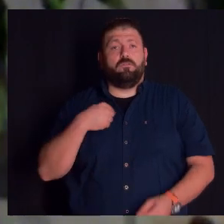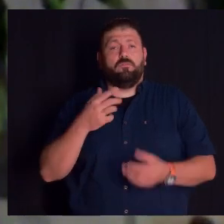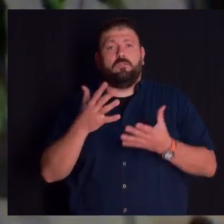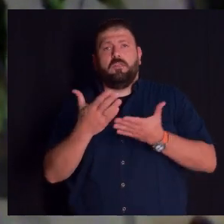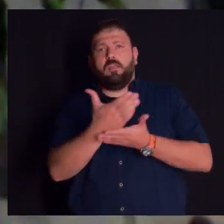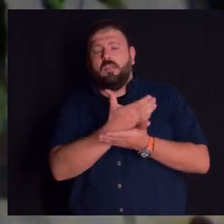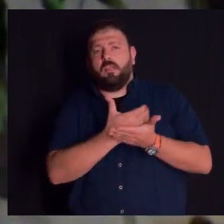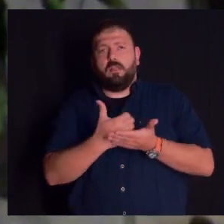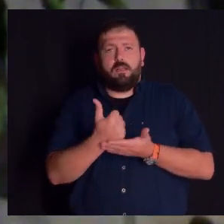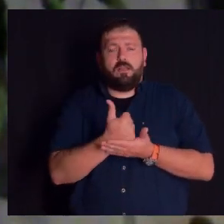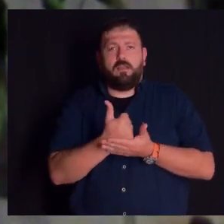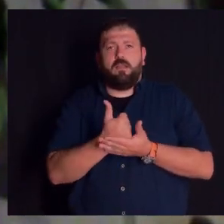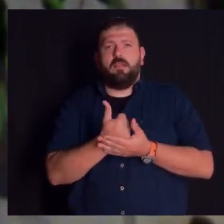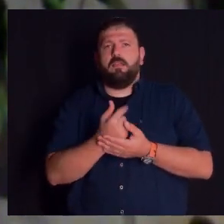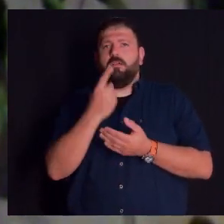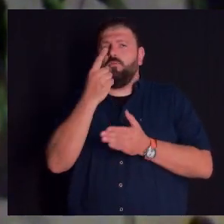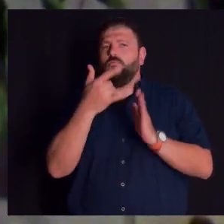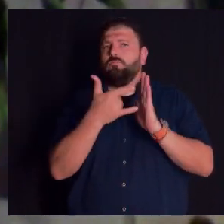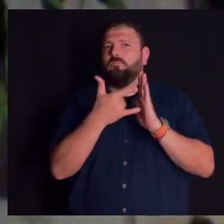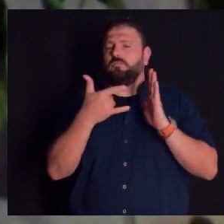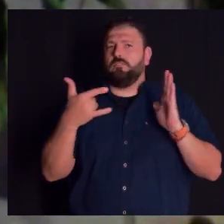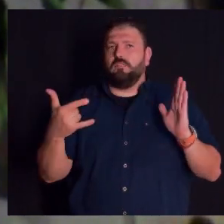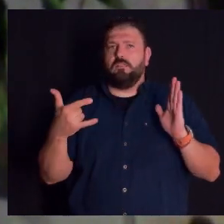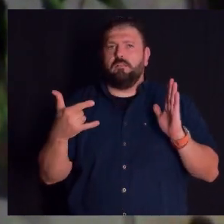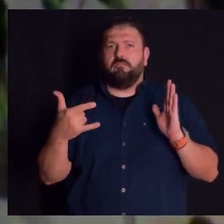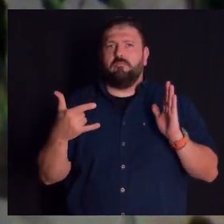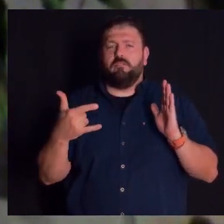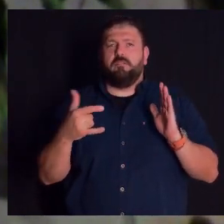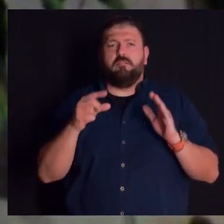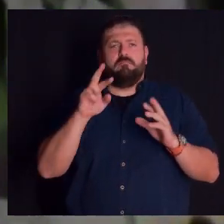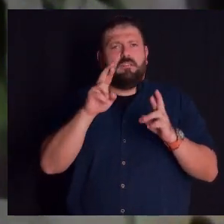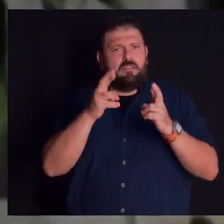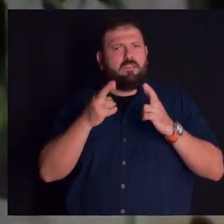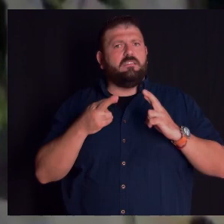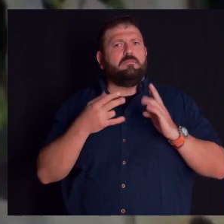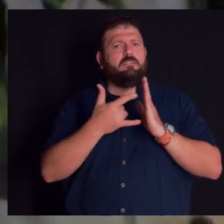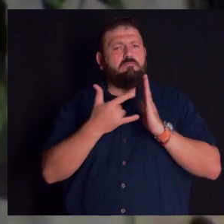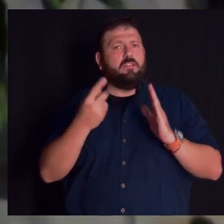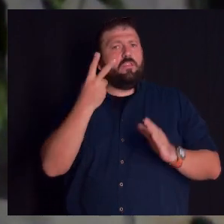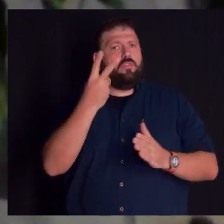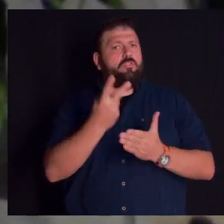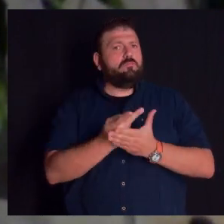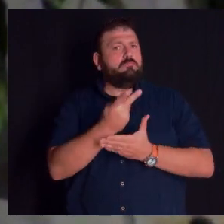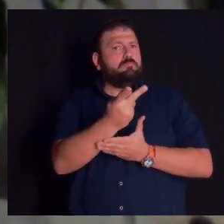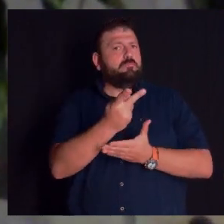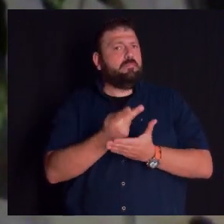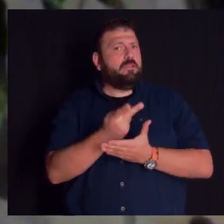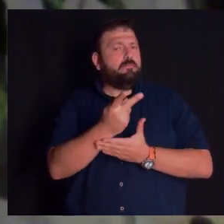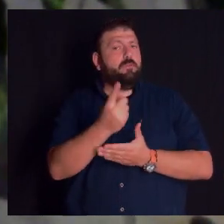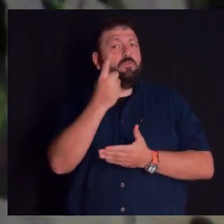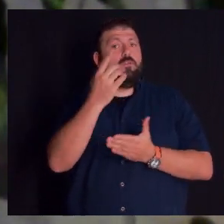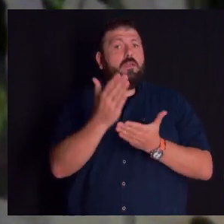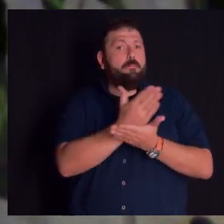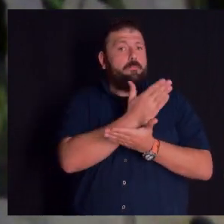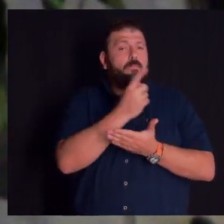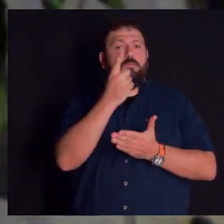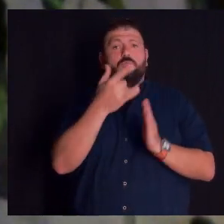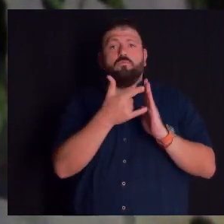I've earned a check or two prizes and a